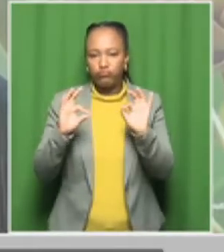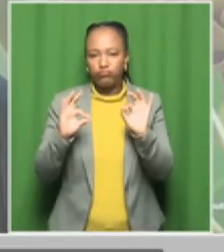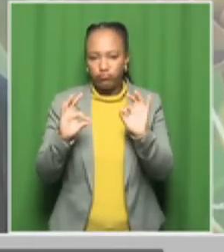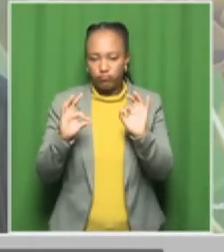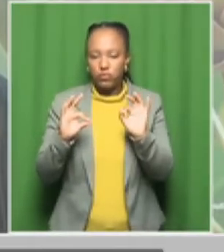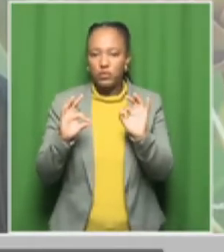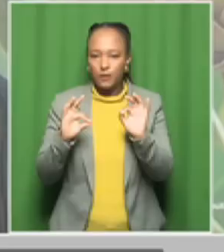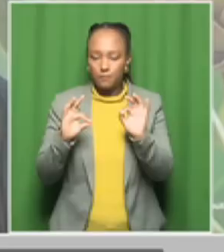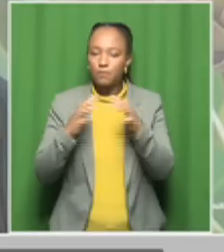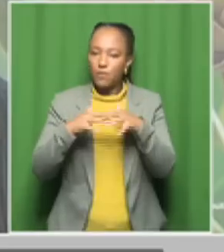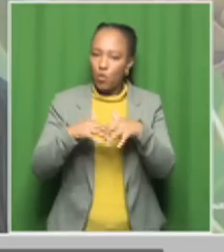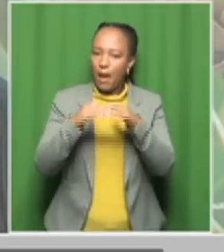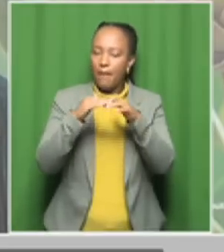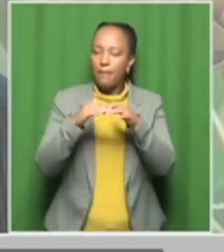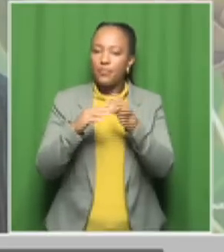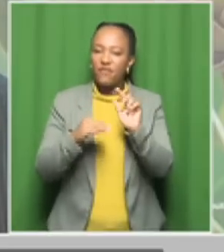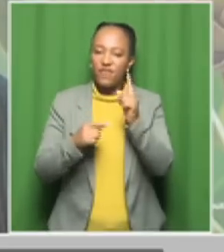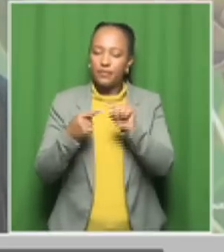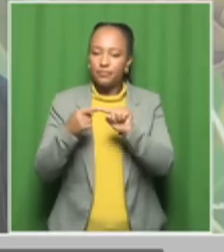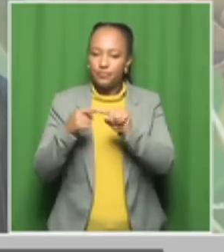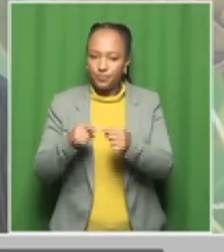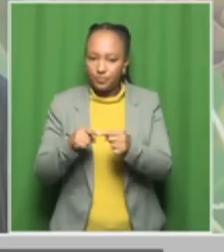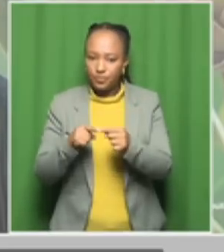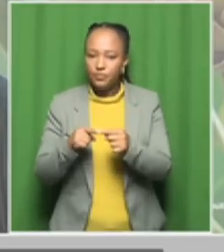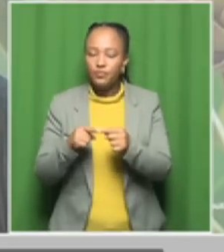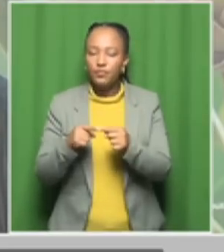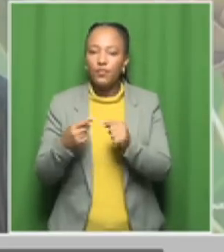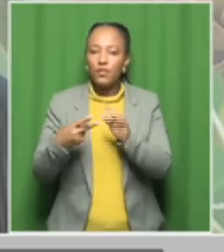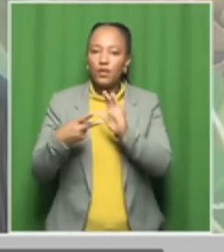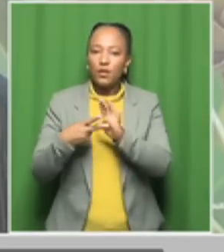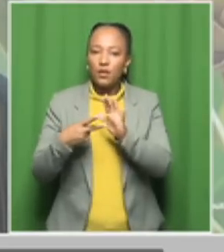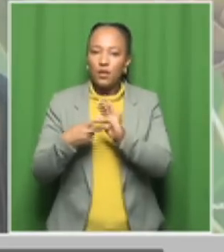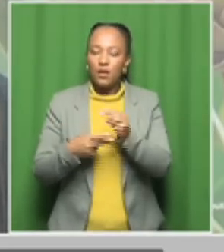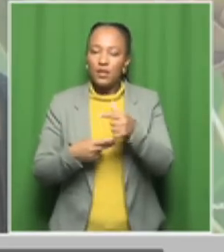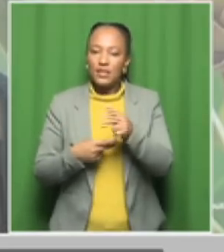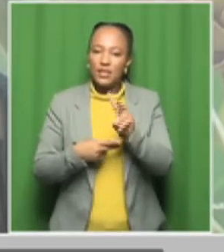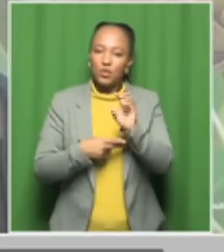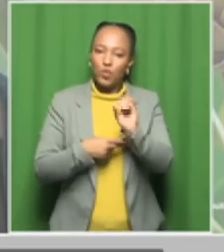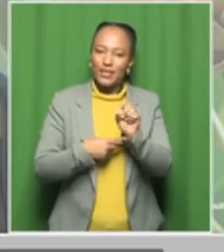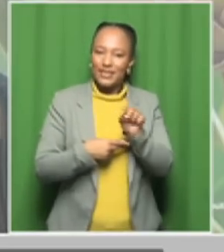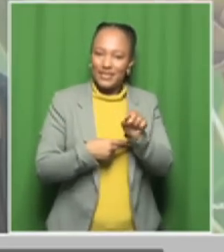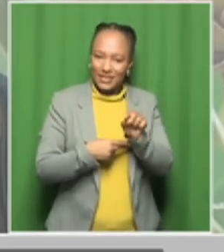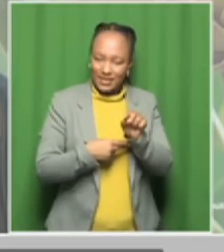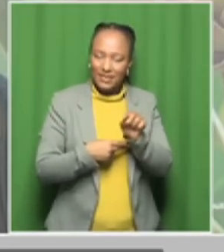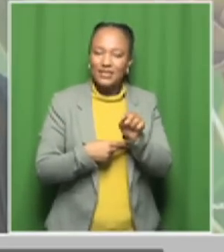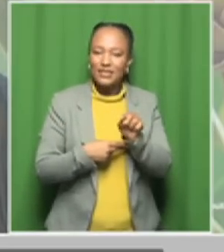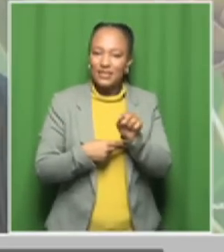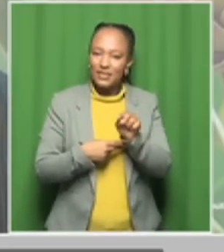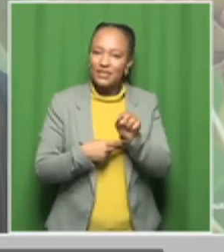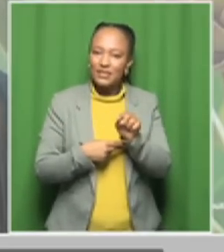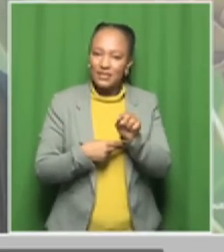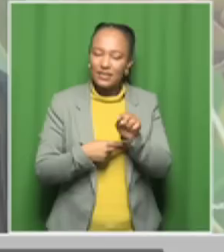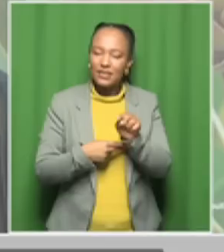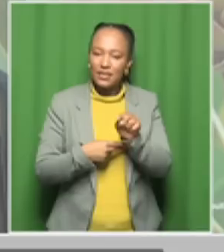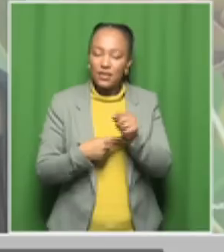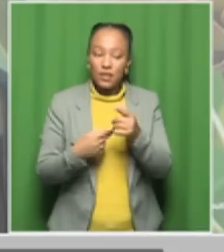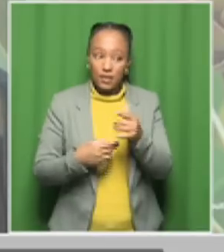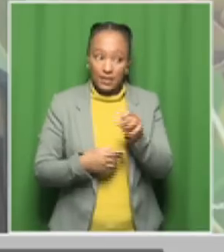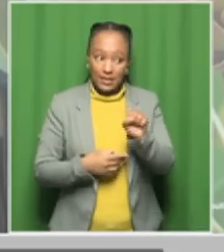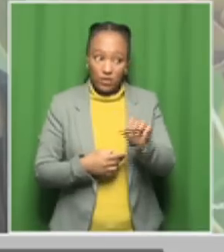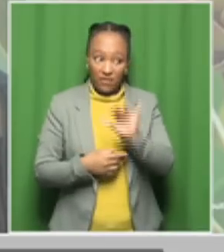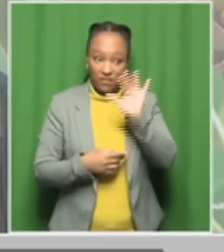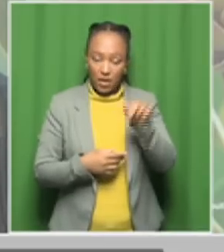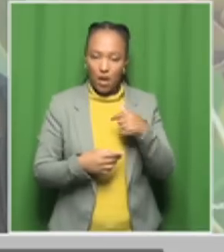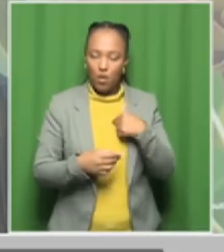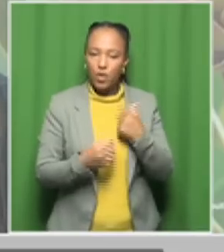create. That is the first point. The second point is that the G20, what we are doing in South Africa, we